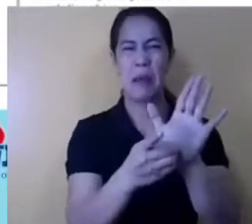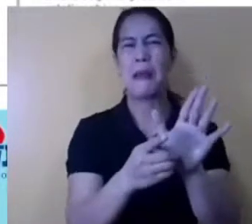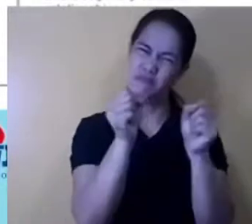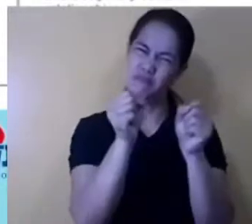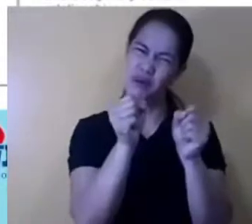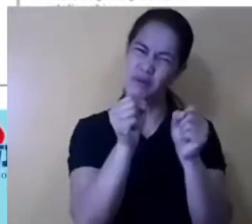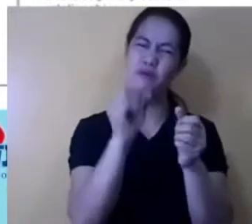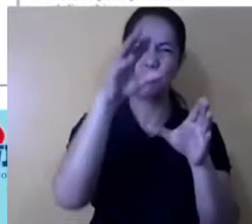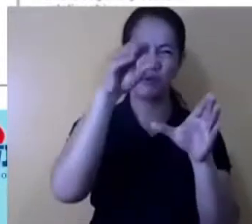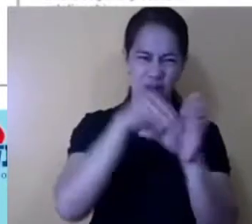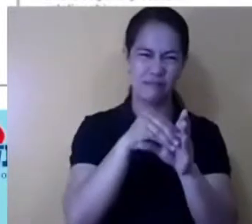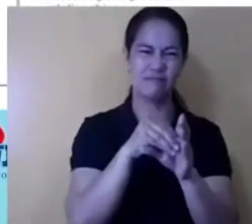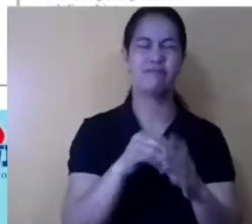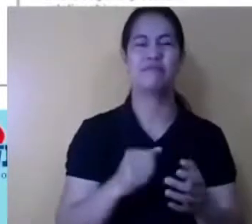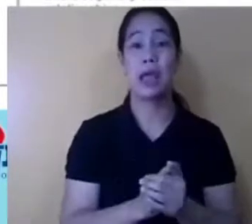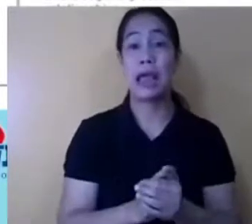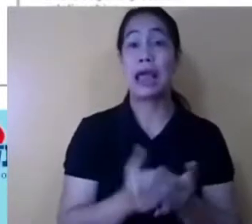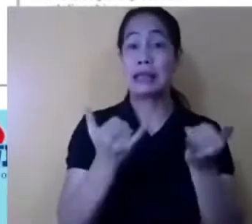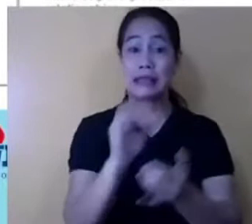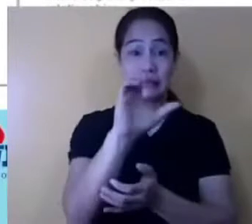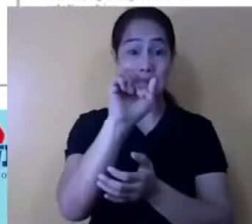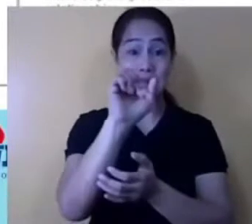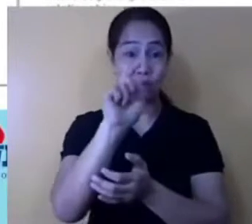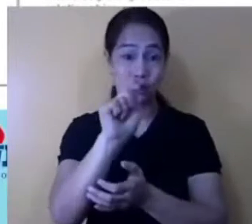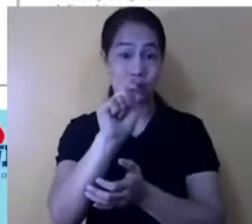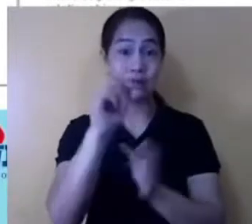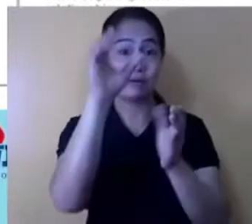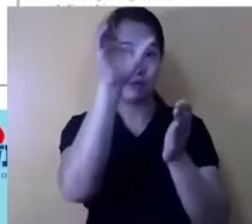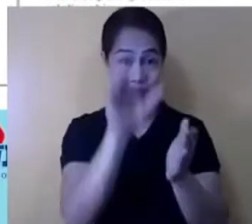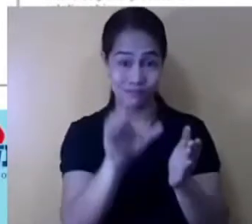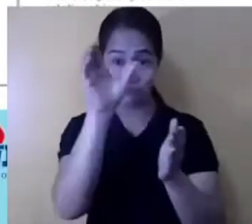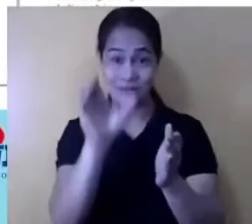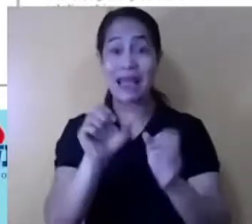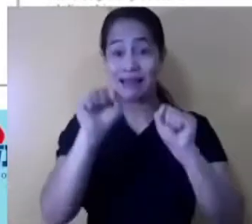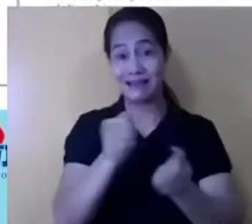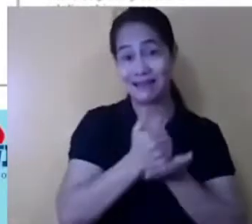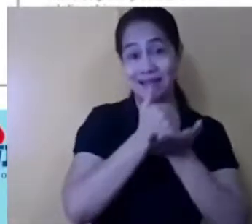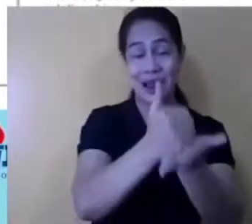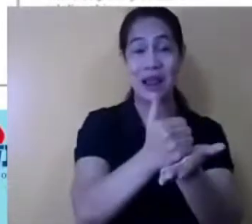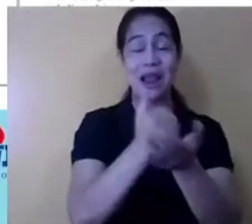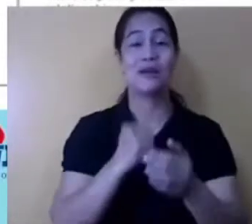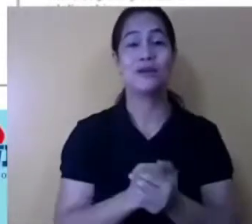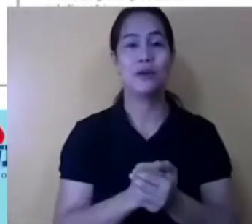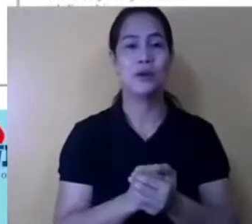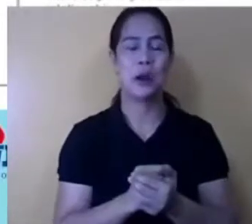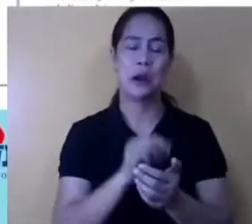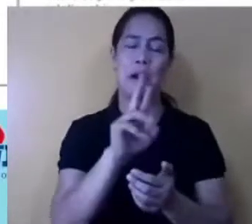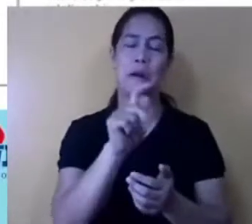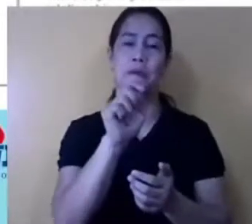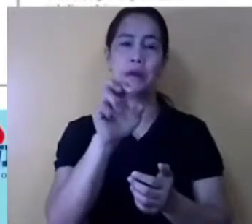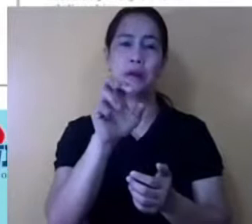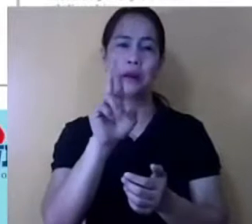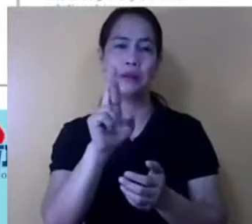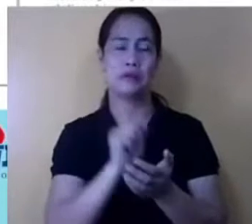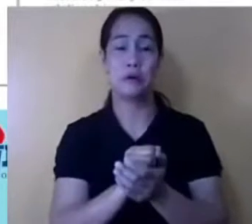errors. This COT rubric, again, can help our raters as they